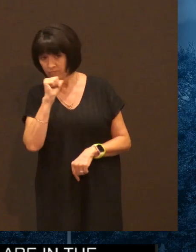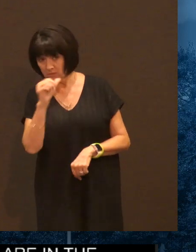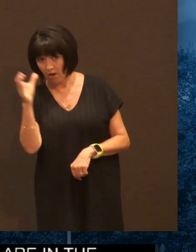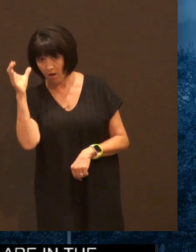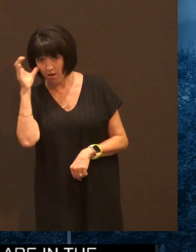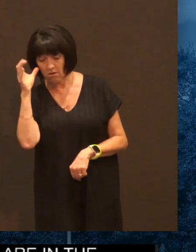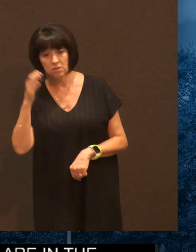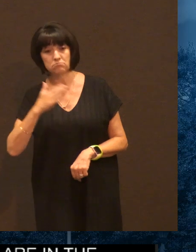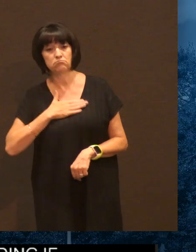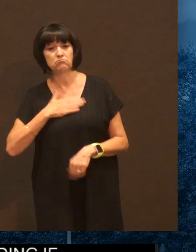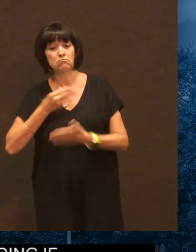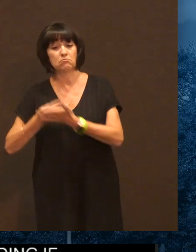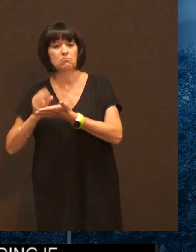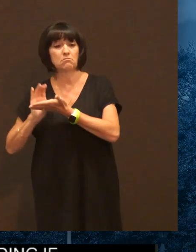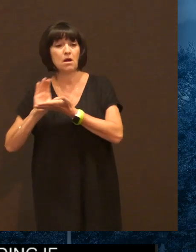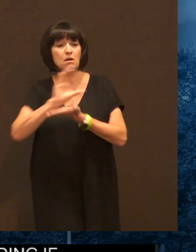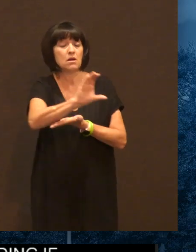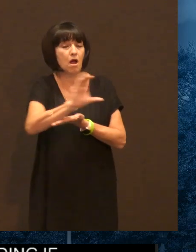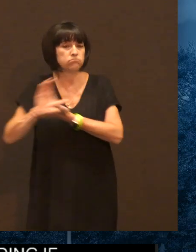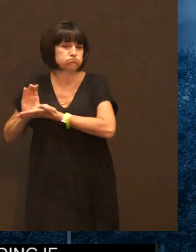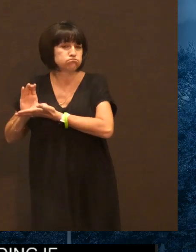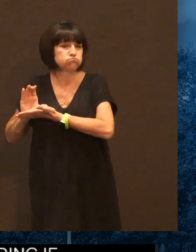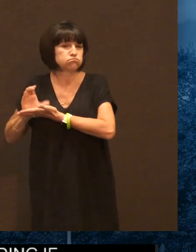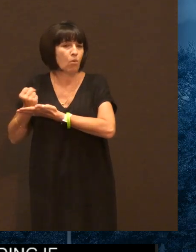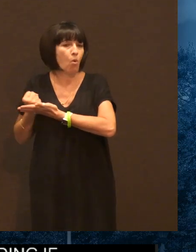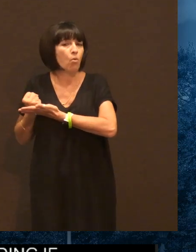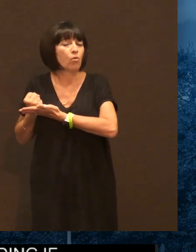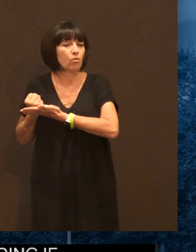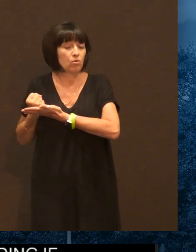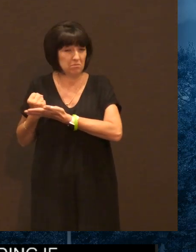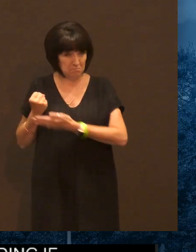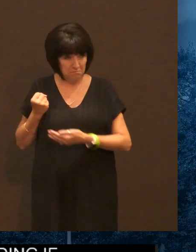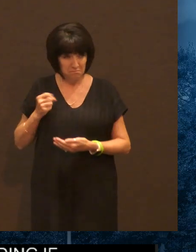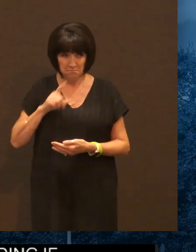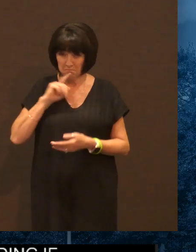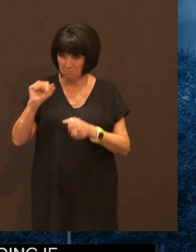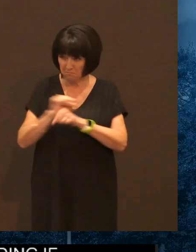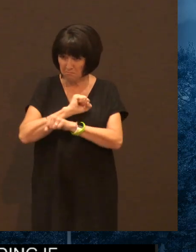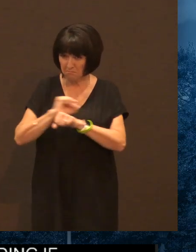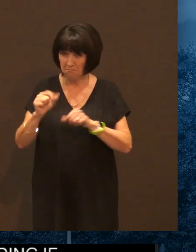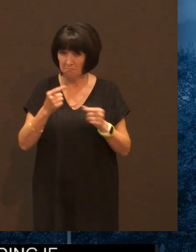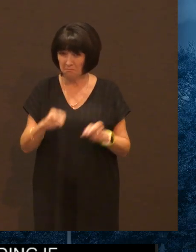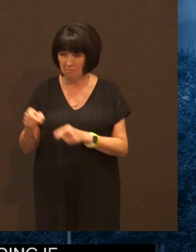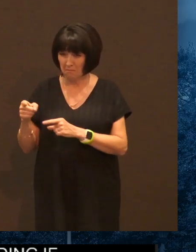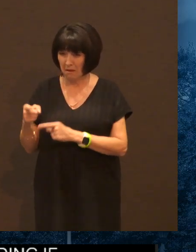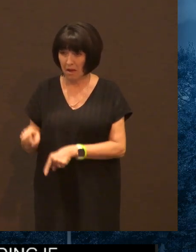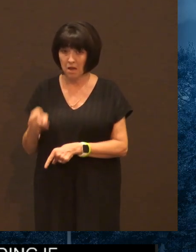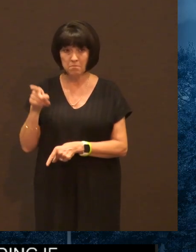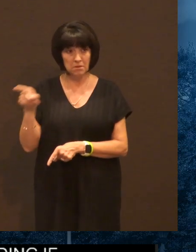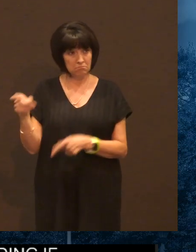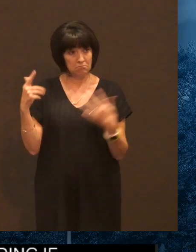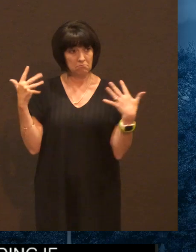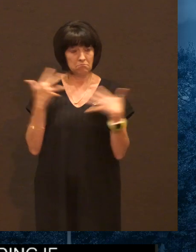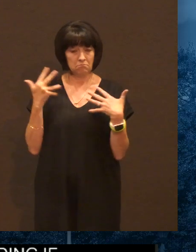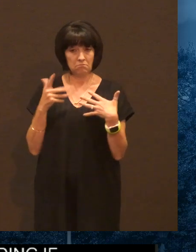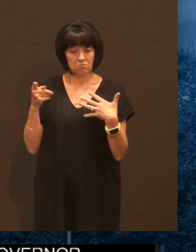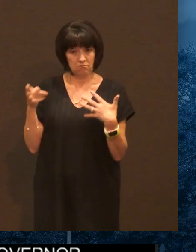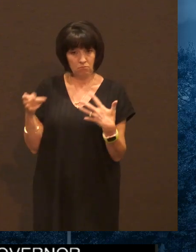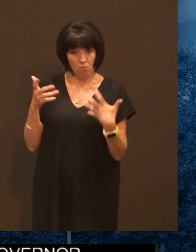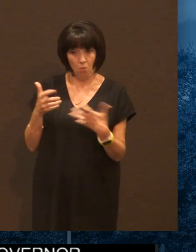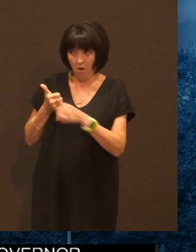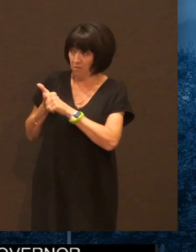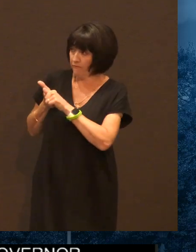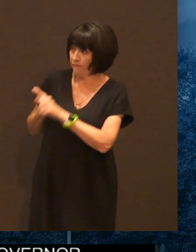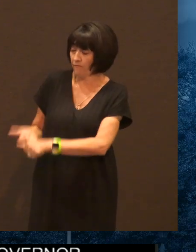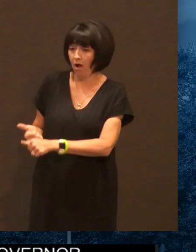but also how much does that factor into the decision making in terms of what the Trump administration wants for